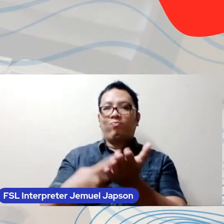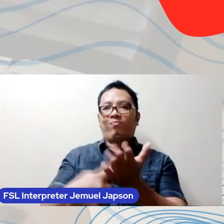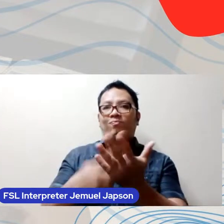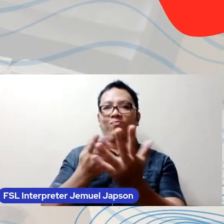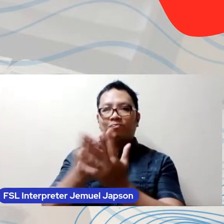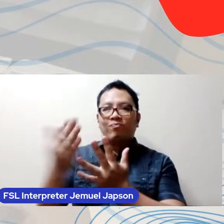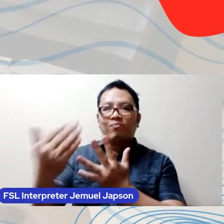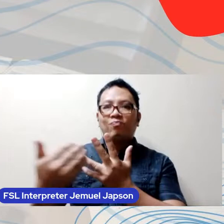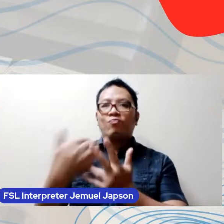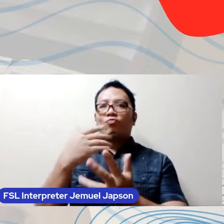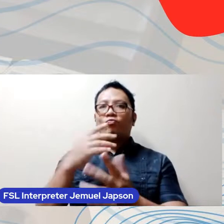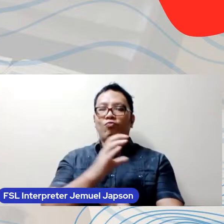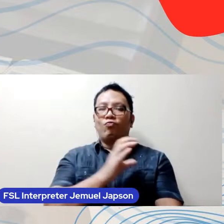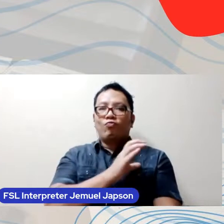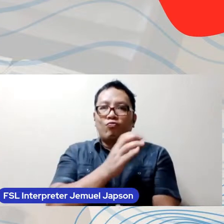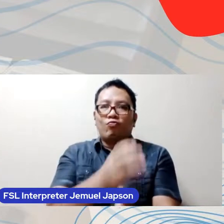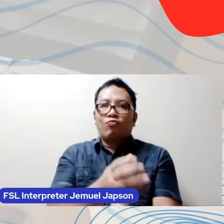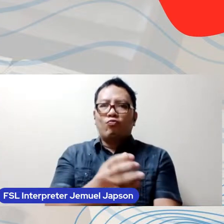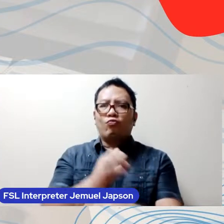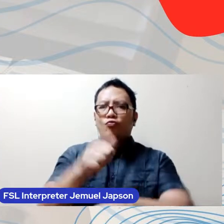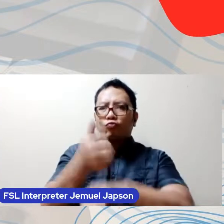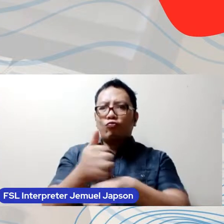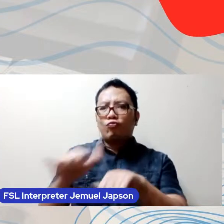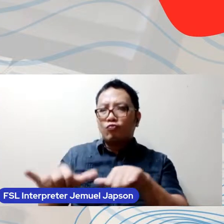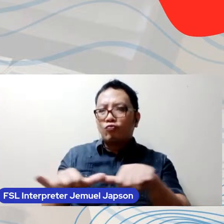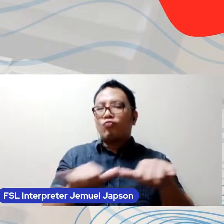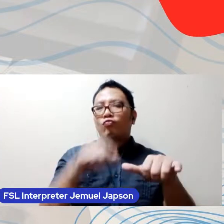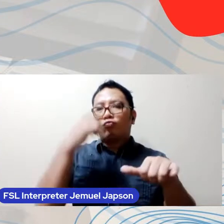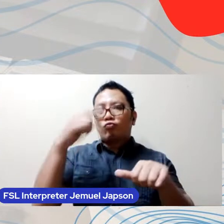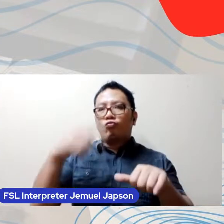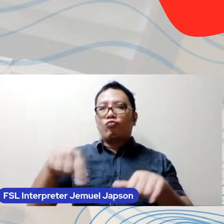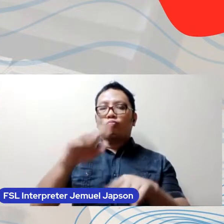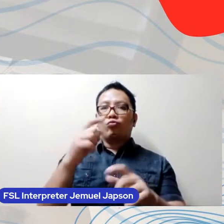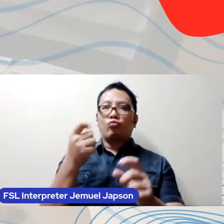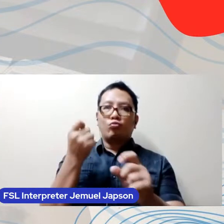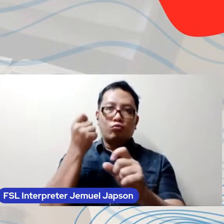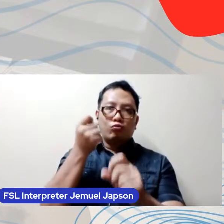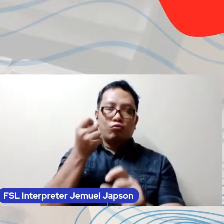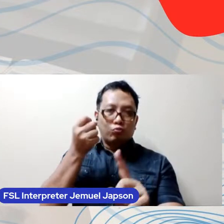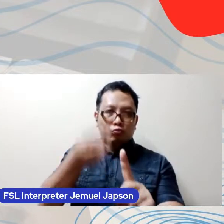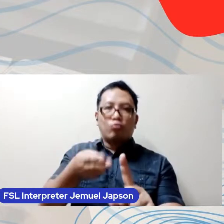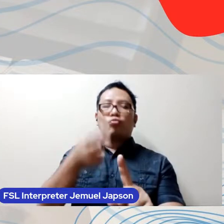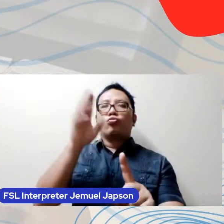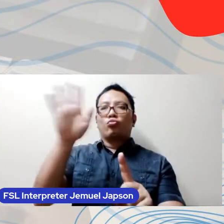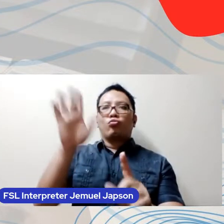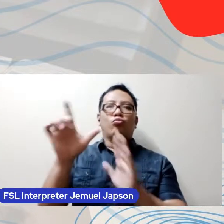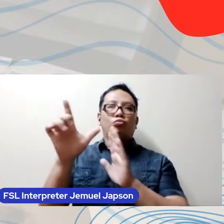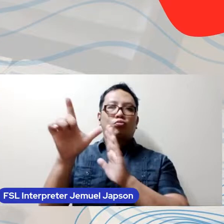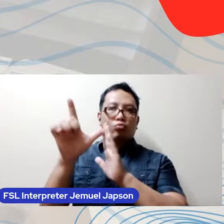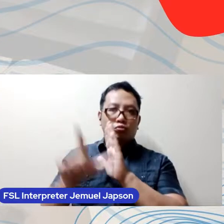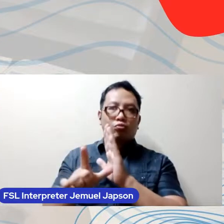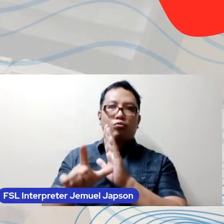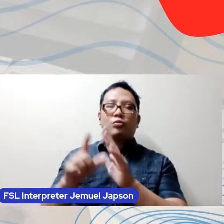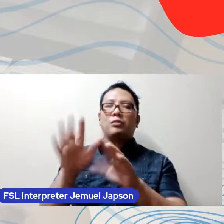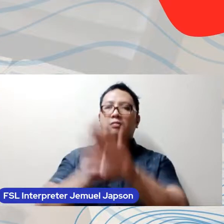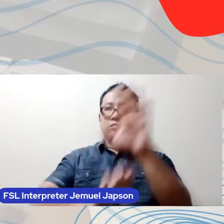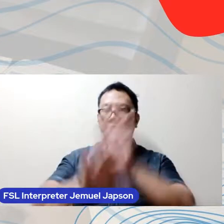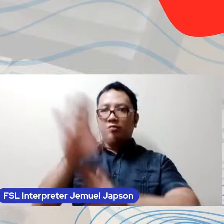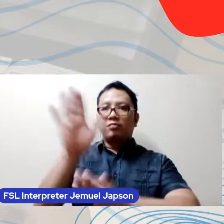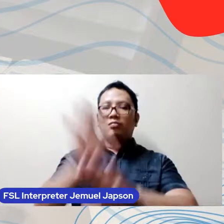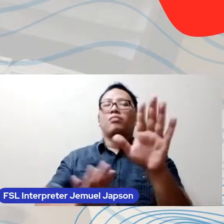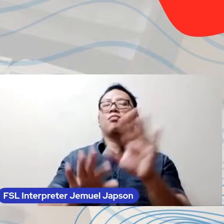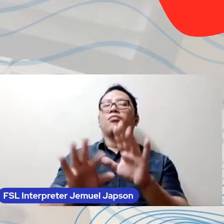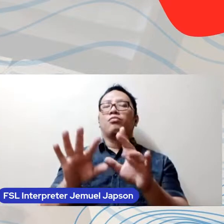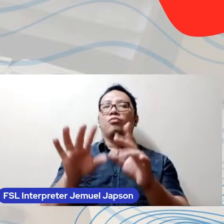and confidence-building measure for elections that is mandated by law, the Random Manual Audit. The topic for